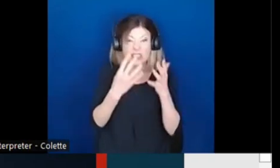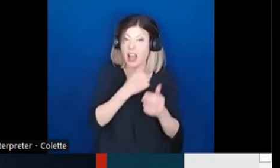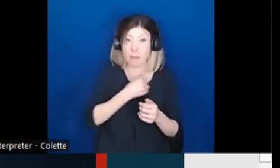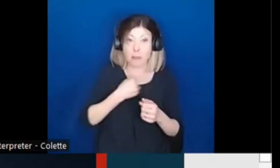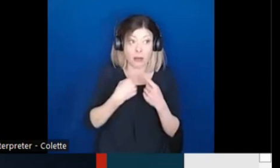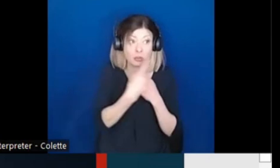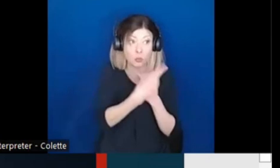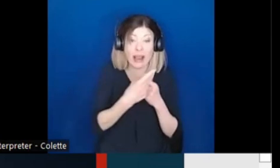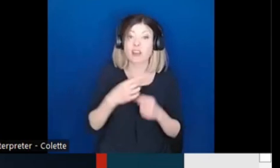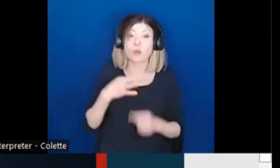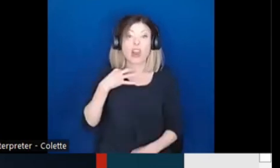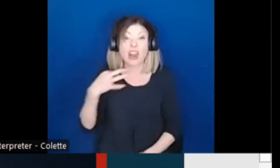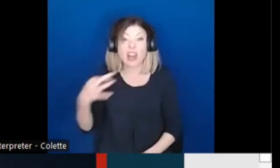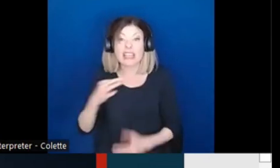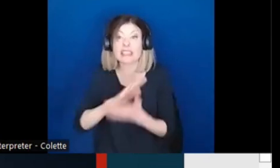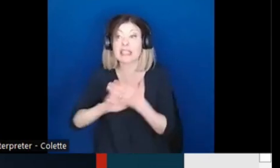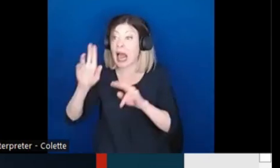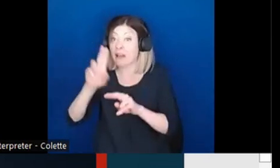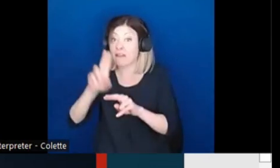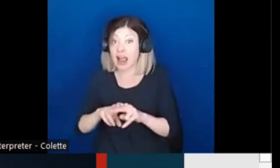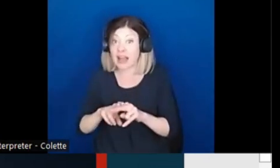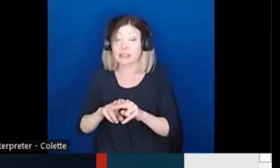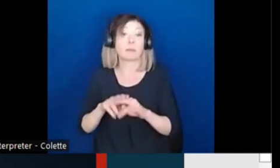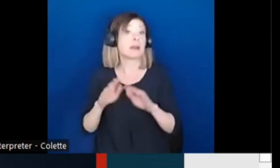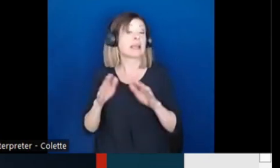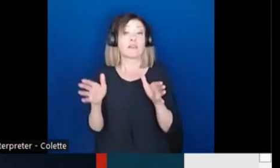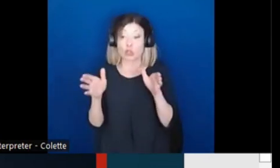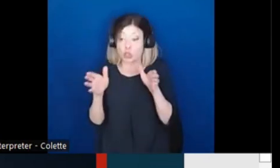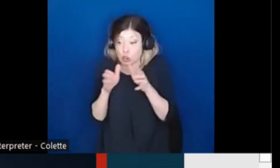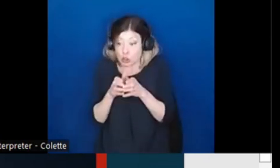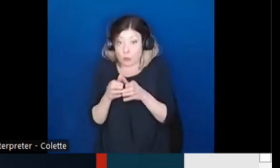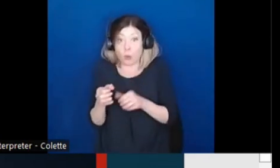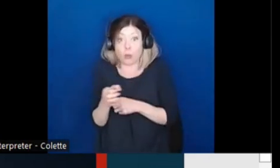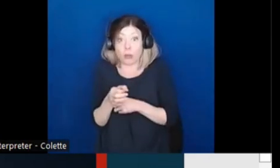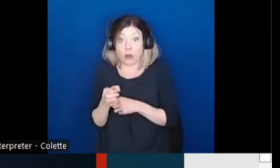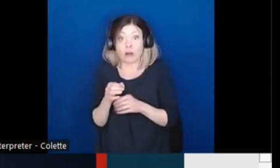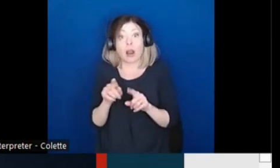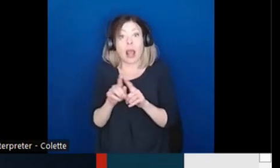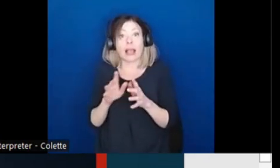even in the smaller towns and villages like Haworth, where the Brontes grew up.